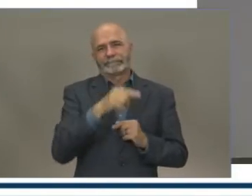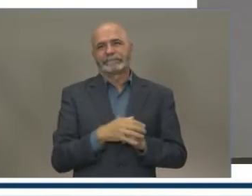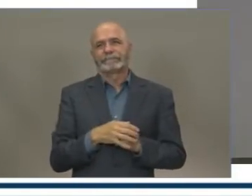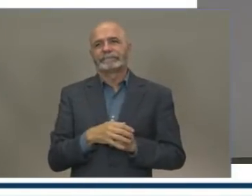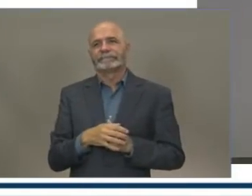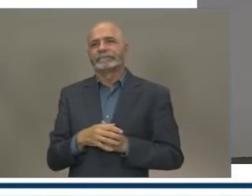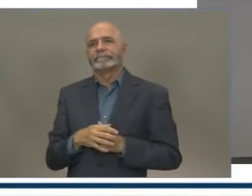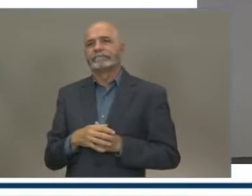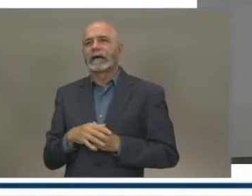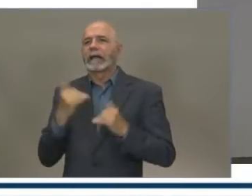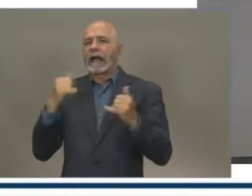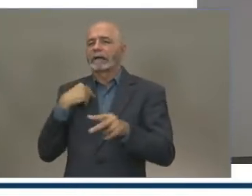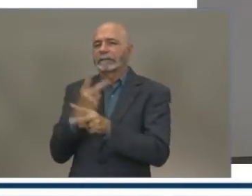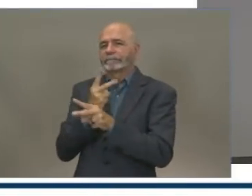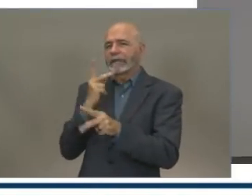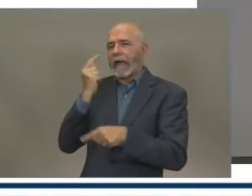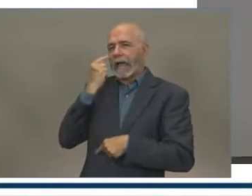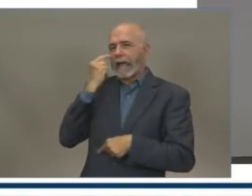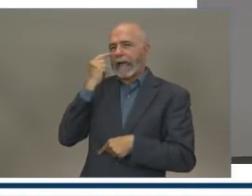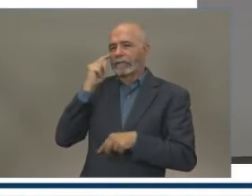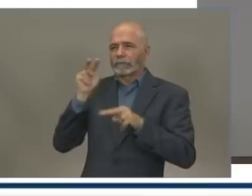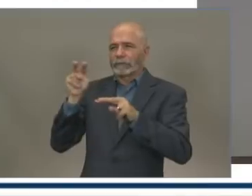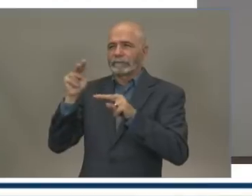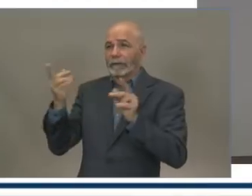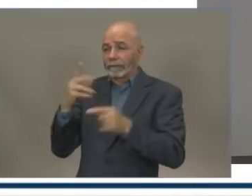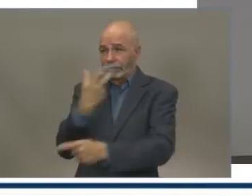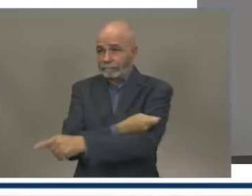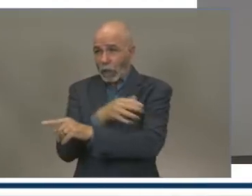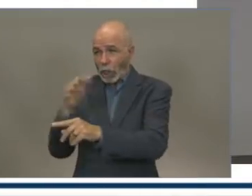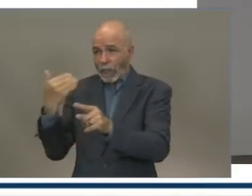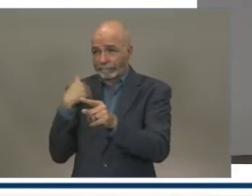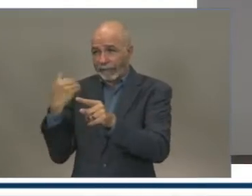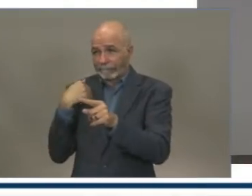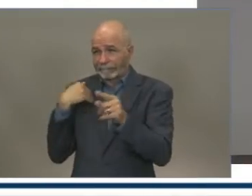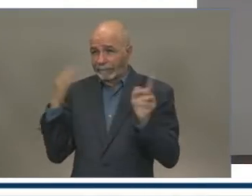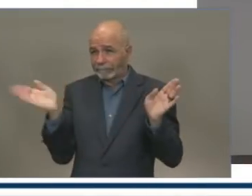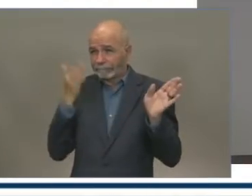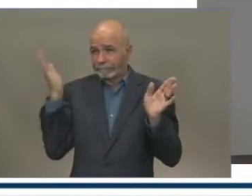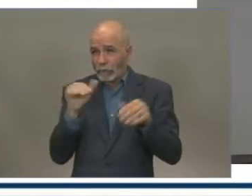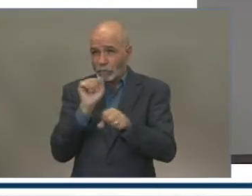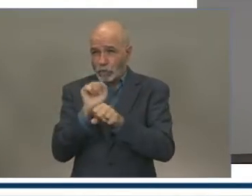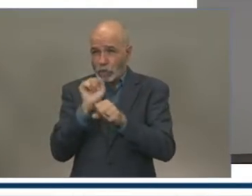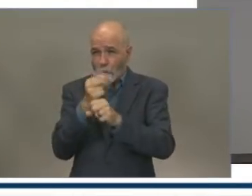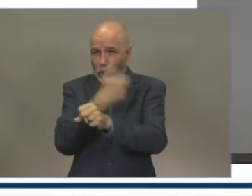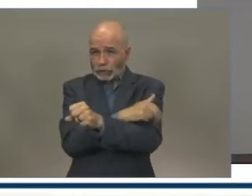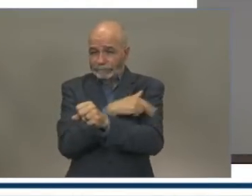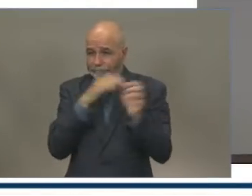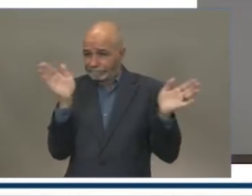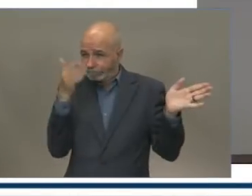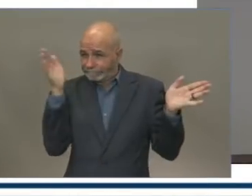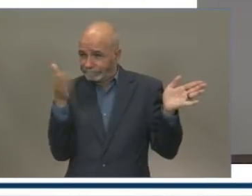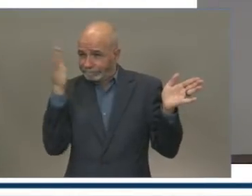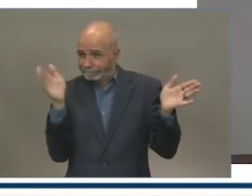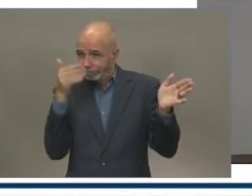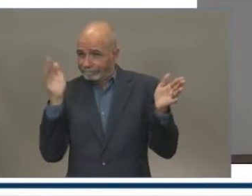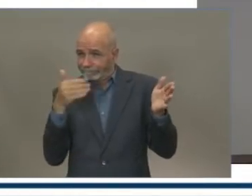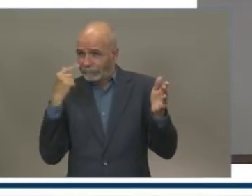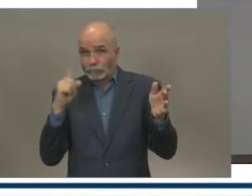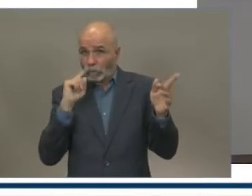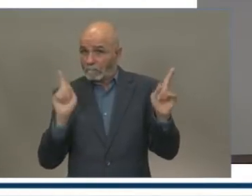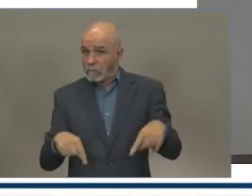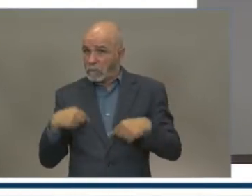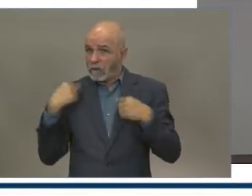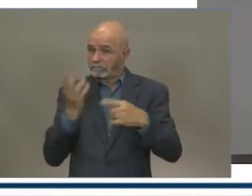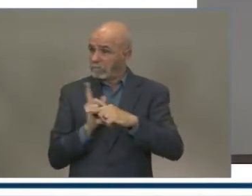to validate our proof of vaccination of our employees, and currently are hopeful that we've had a significant positive